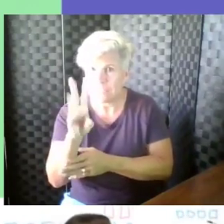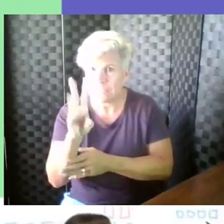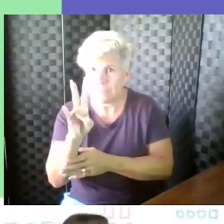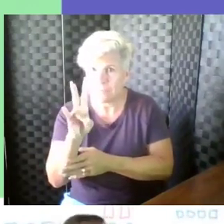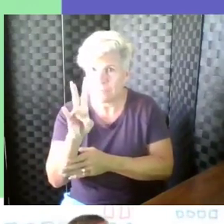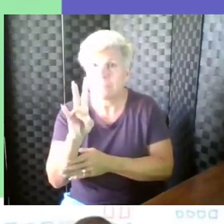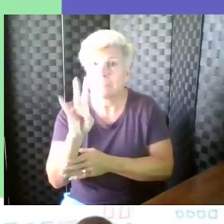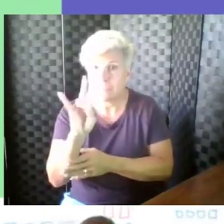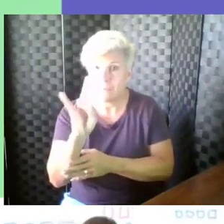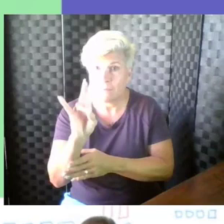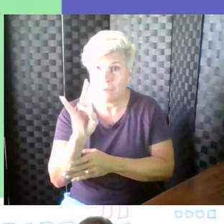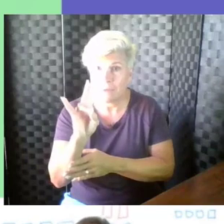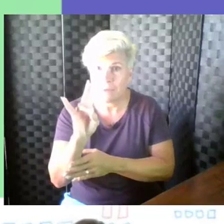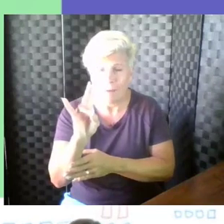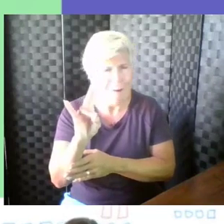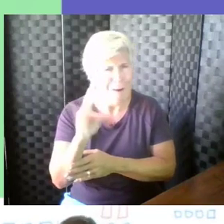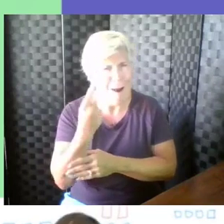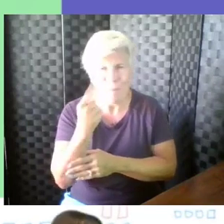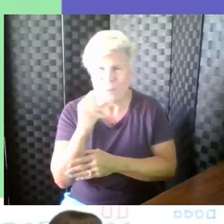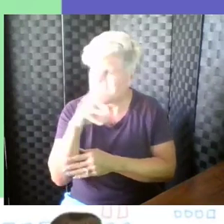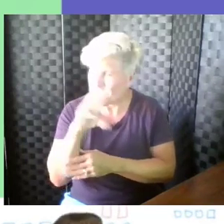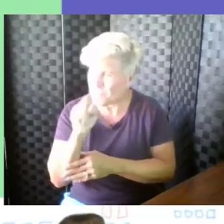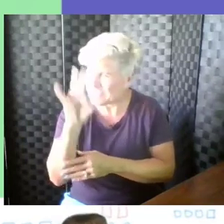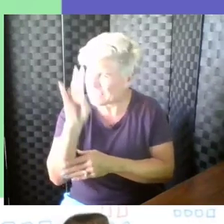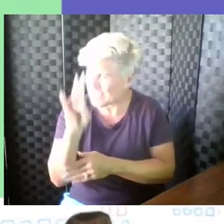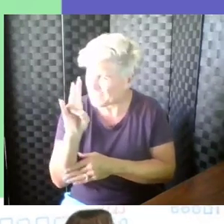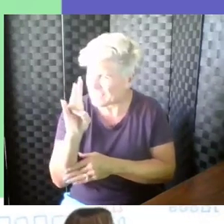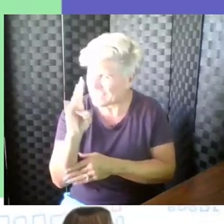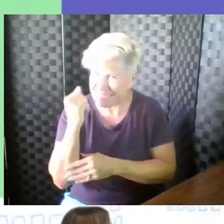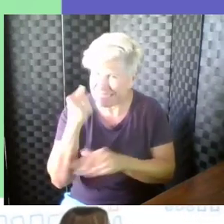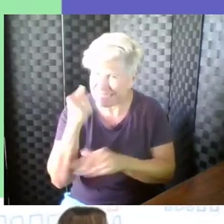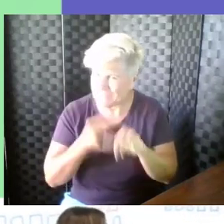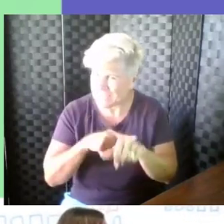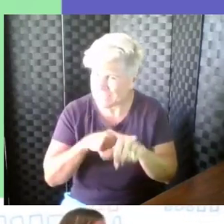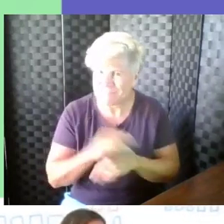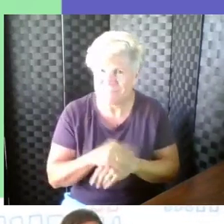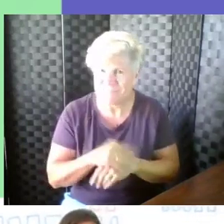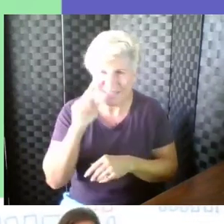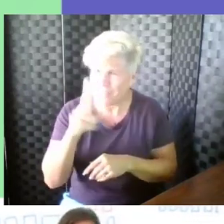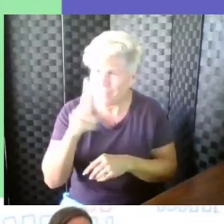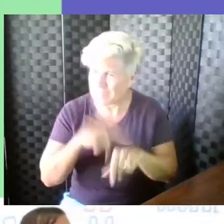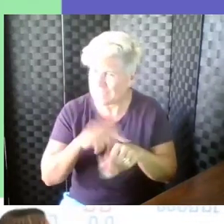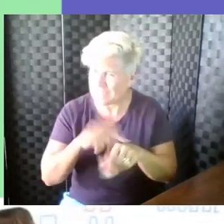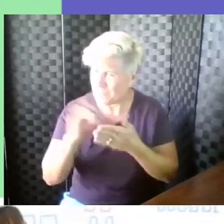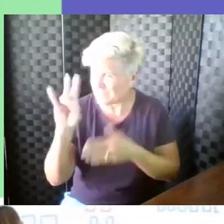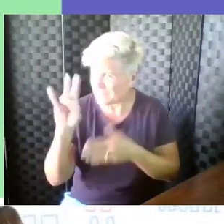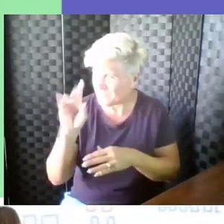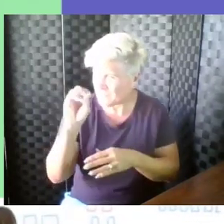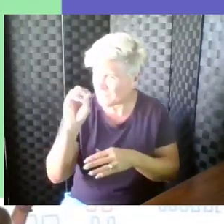5, 6, 7. Man, I like those 7s in that ones place for some reason. I think that's our third one.